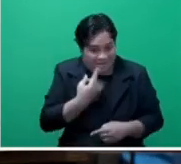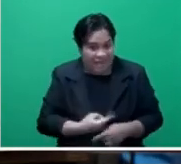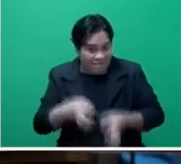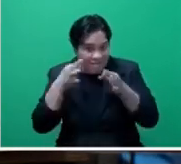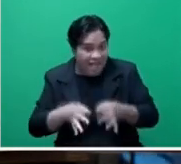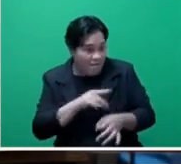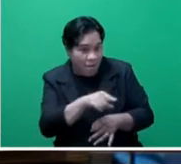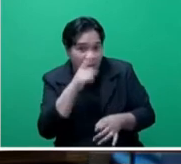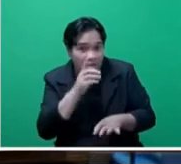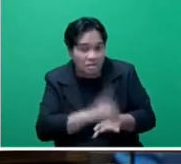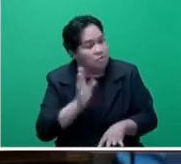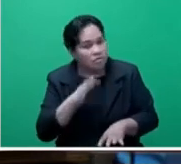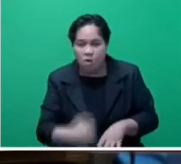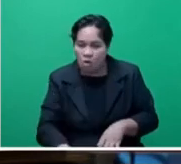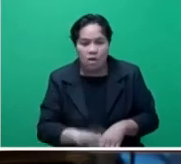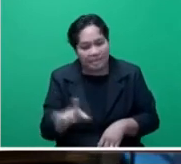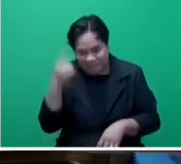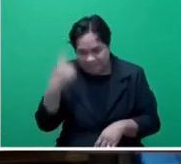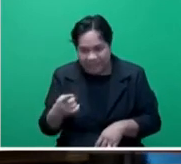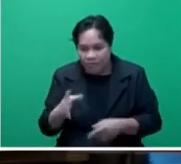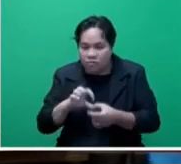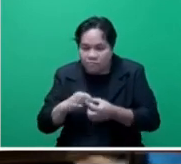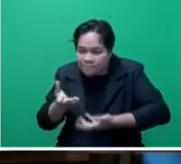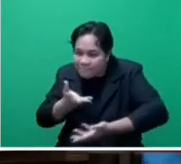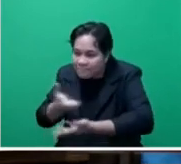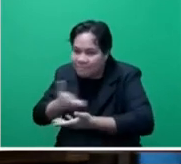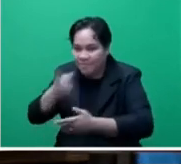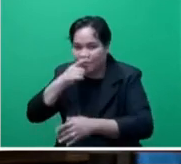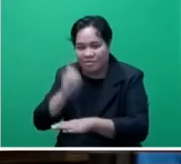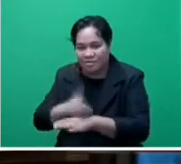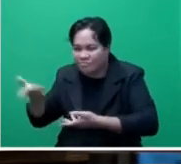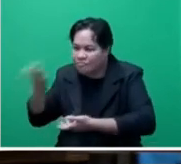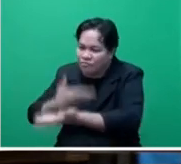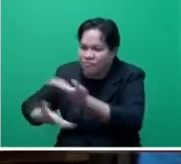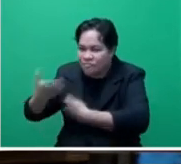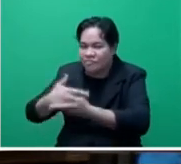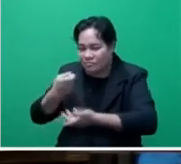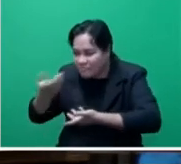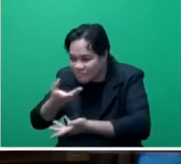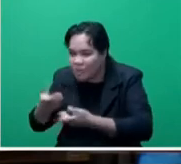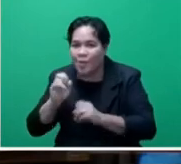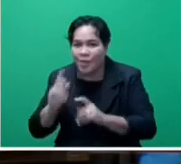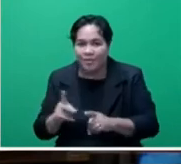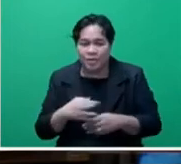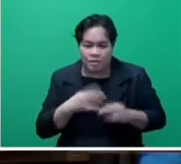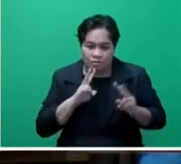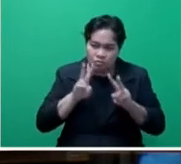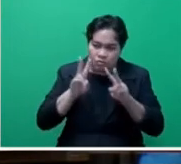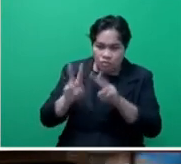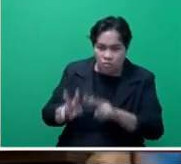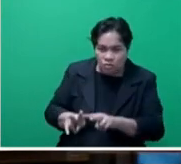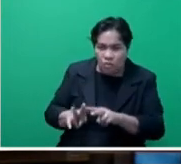instead, decisions are made in consultation with them. Mr. Speaker, sir, looking at persons with disabilities as a